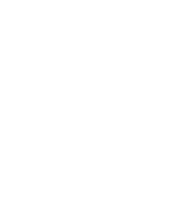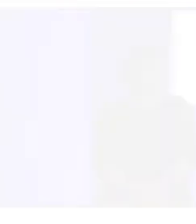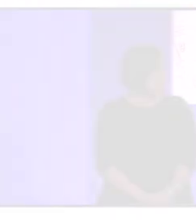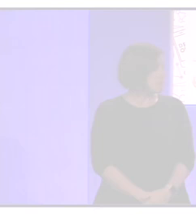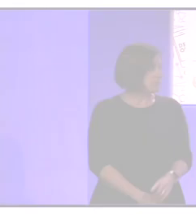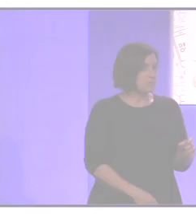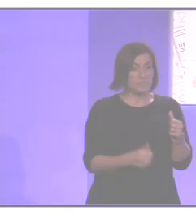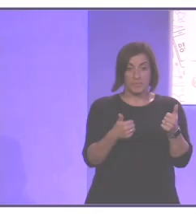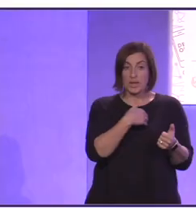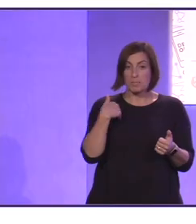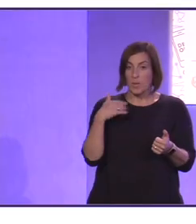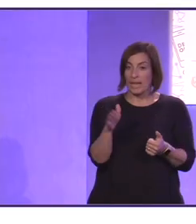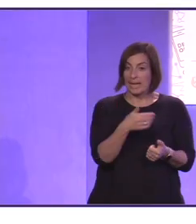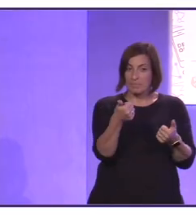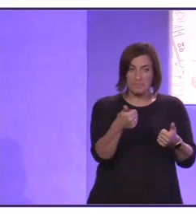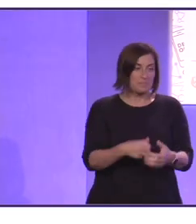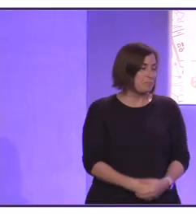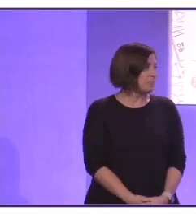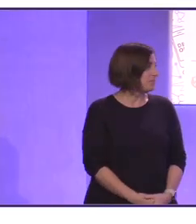Good morning, folks.